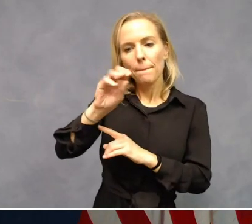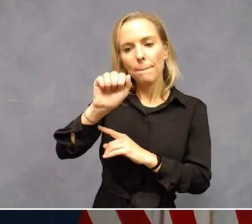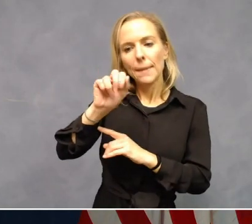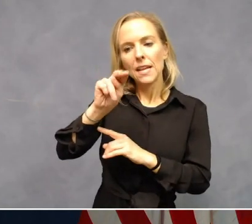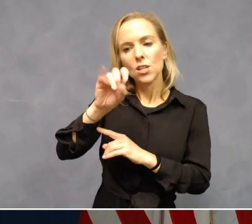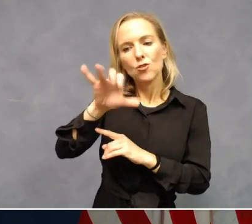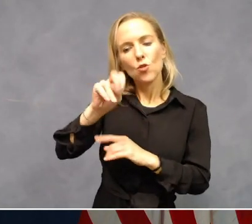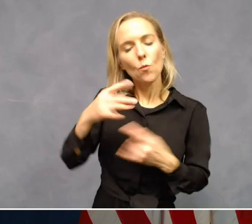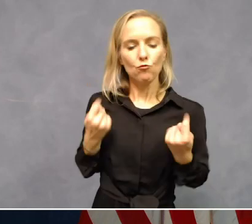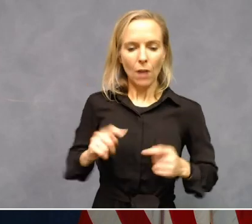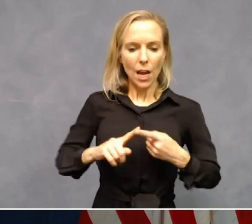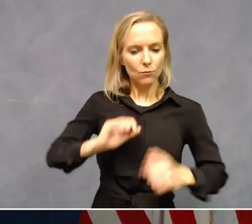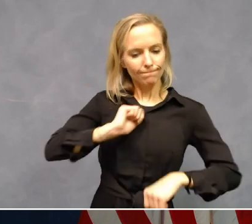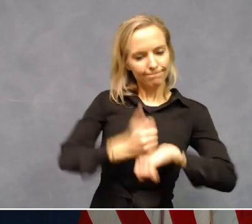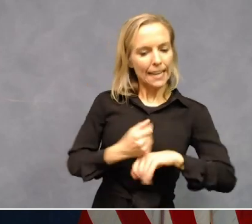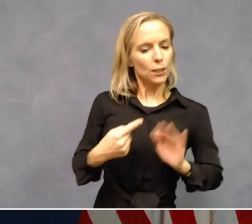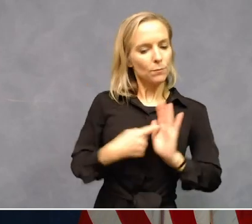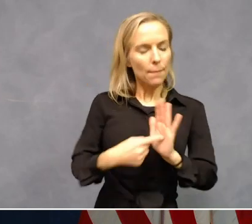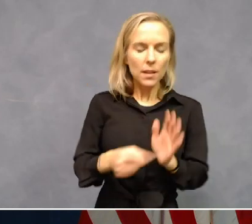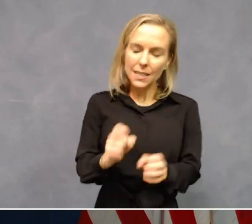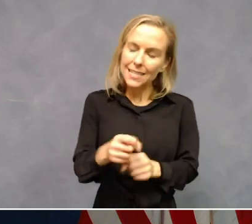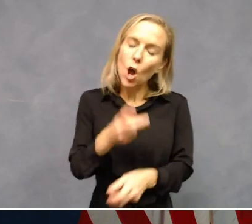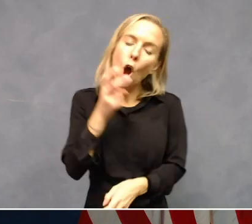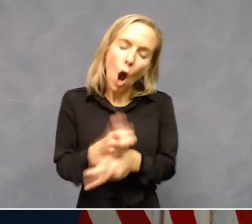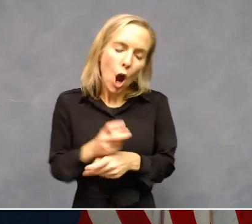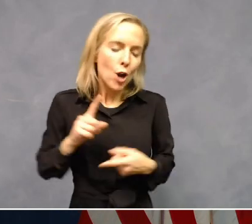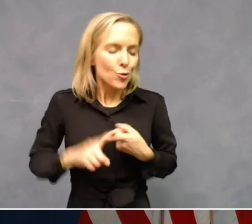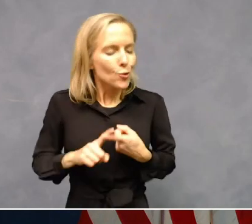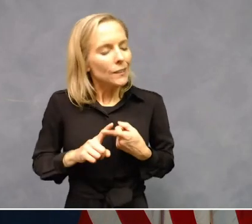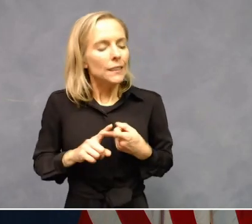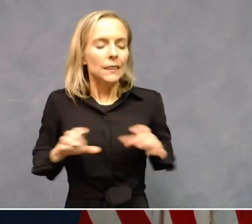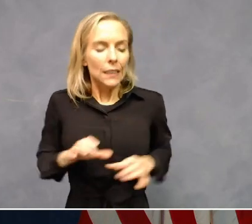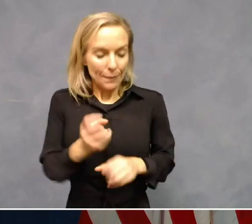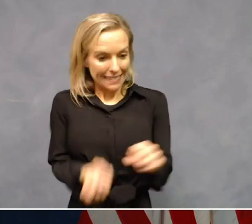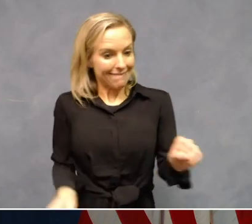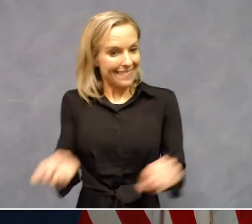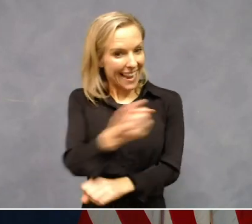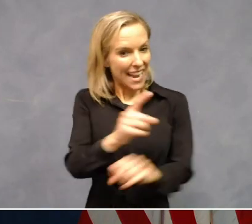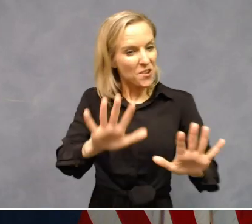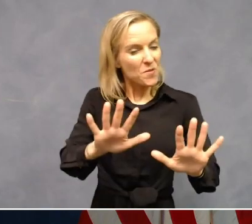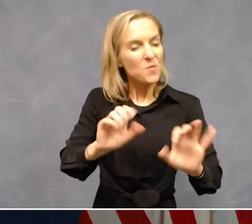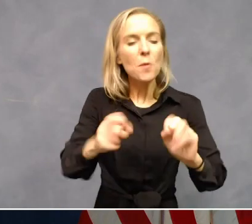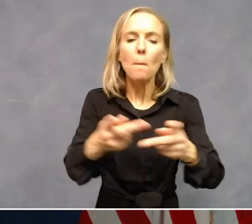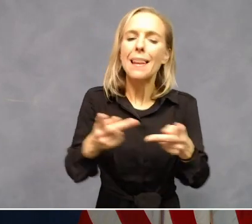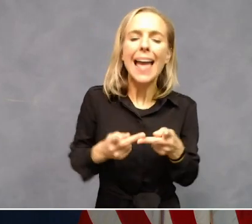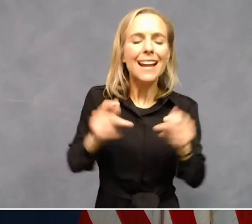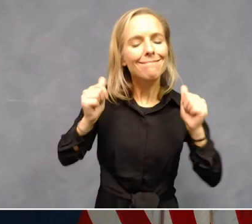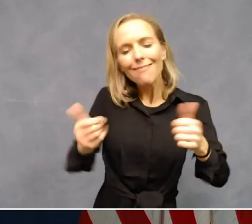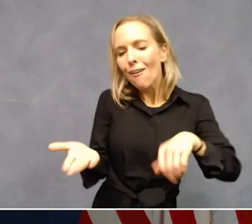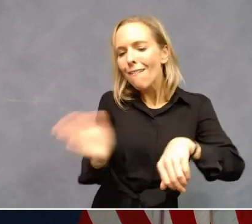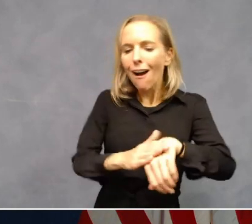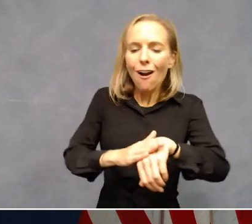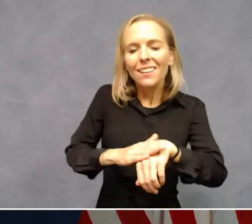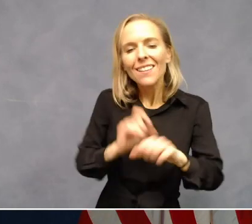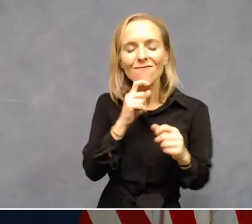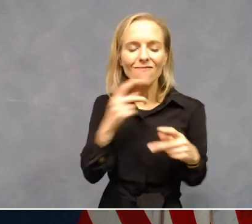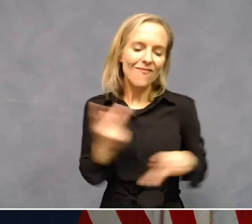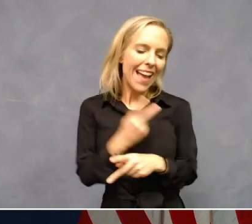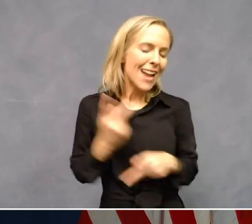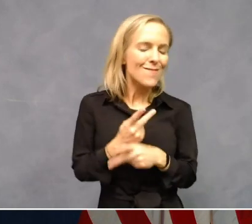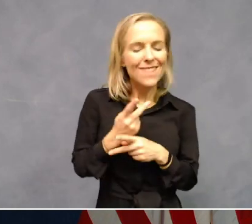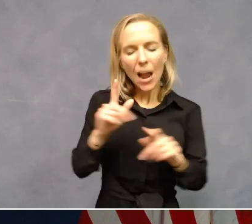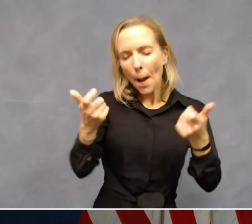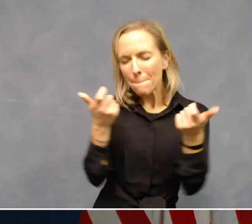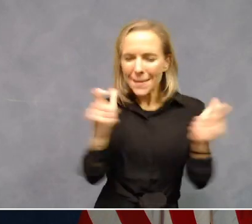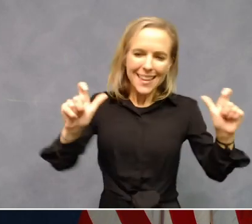example, even if it is a hard example. Now next year, I think we're going to be a place where it's on. And we'll figure out a way to do it in a big enough way